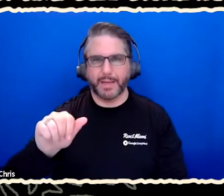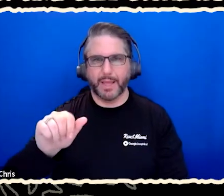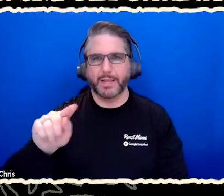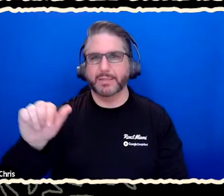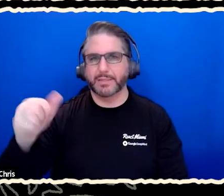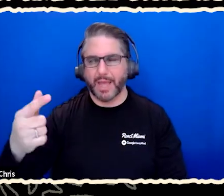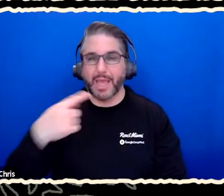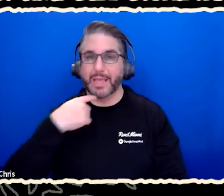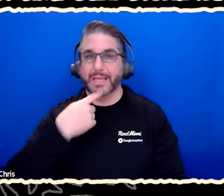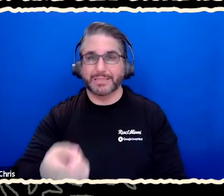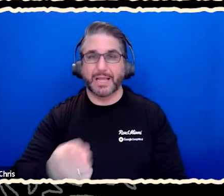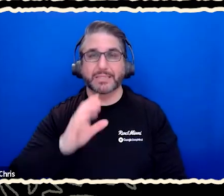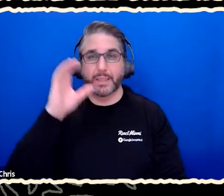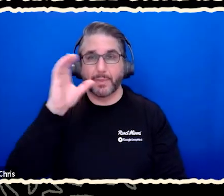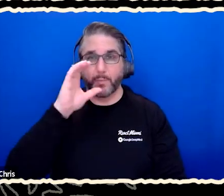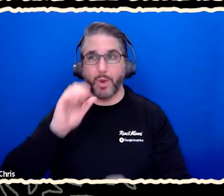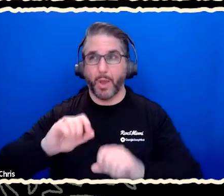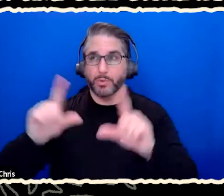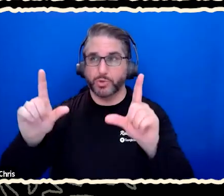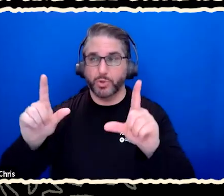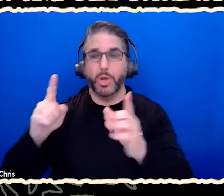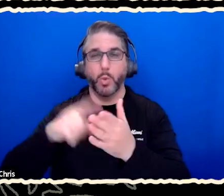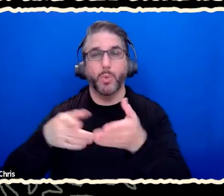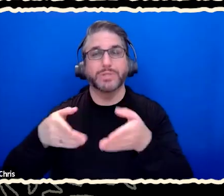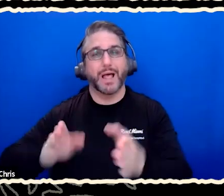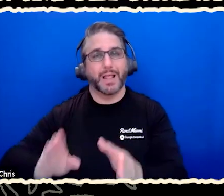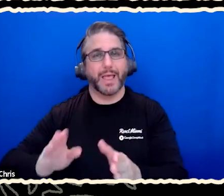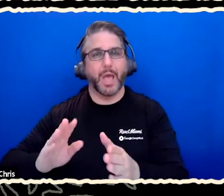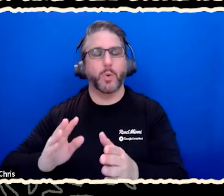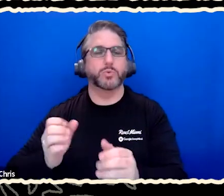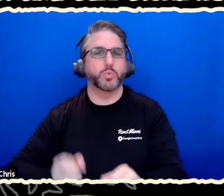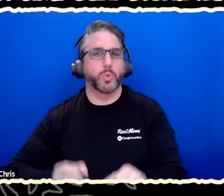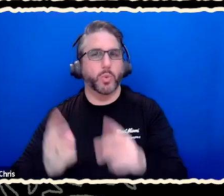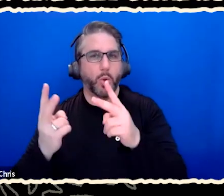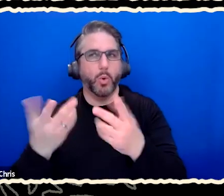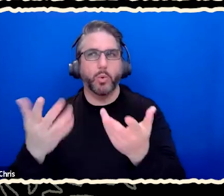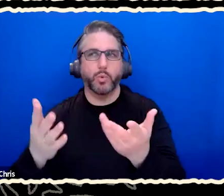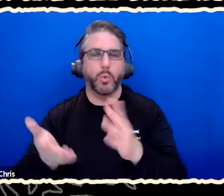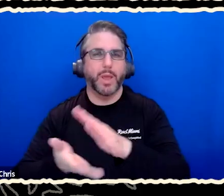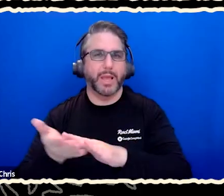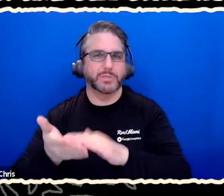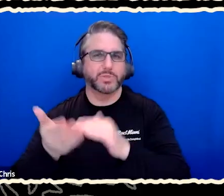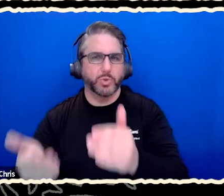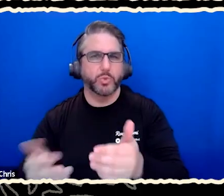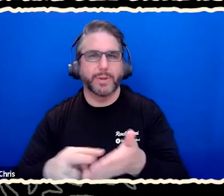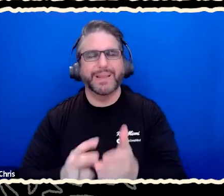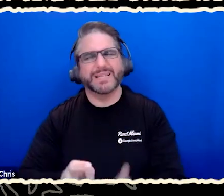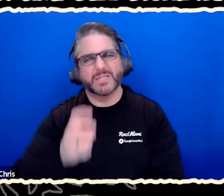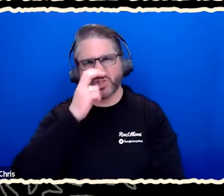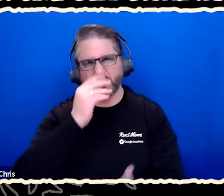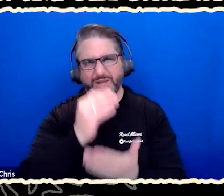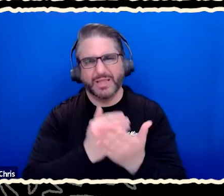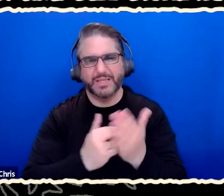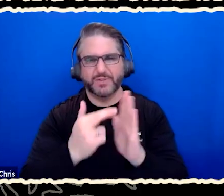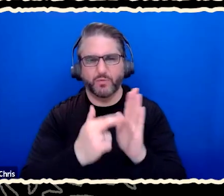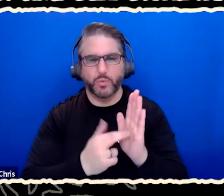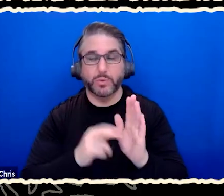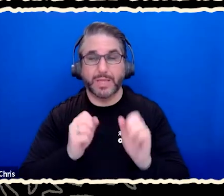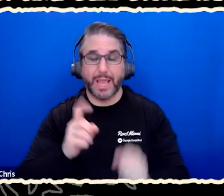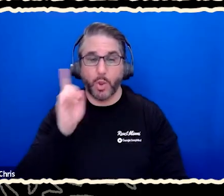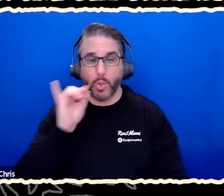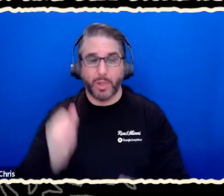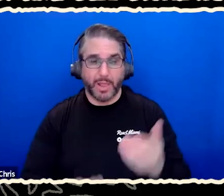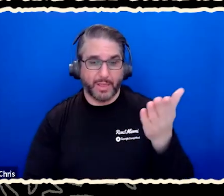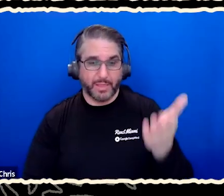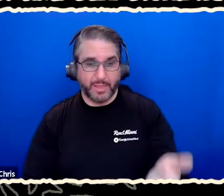browser what it is allowed to load or execute, like a strict set of rules, so to say. It can look like this, like here